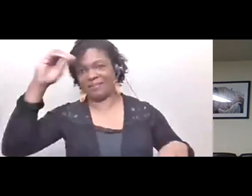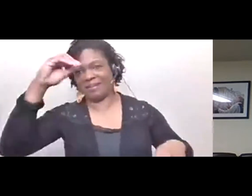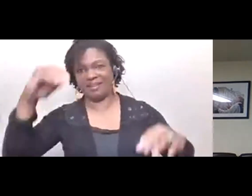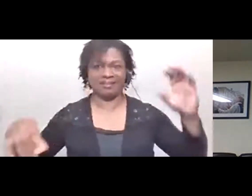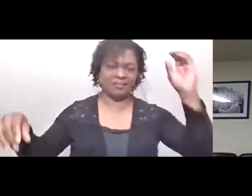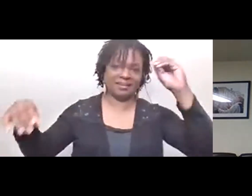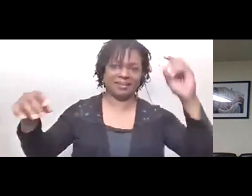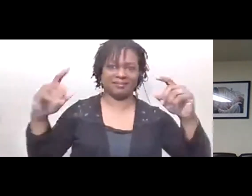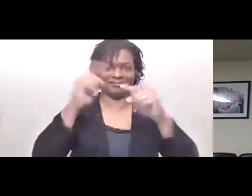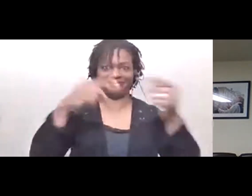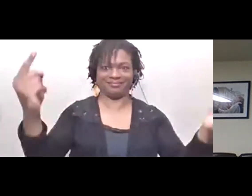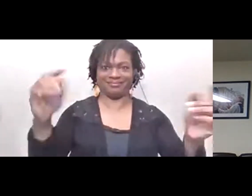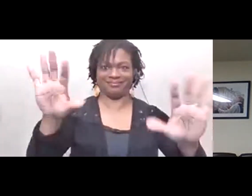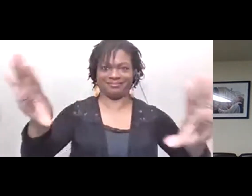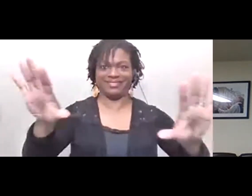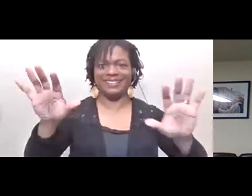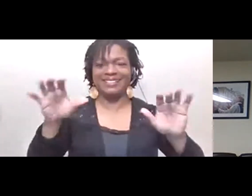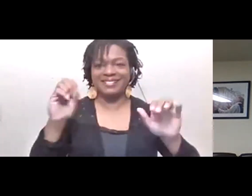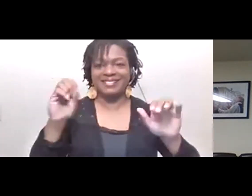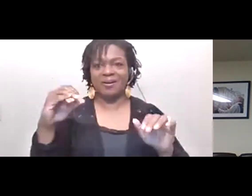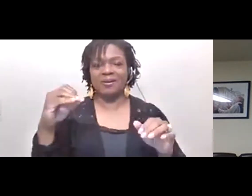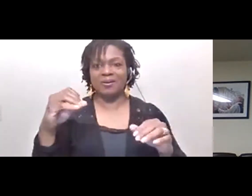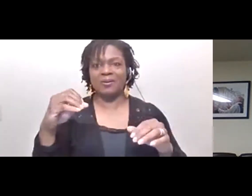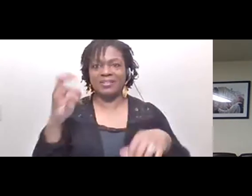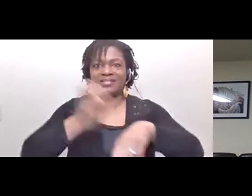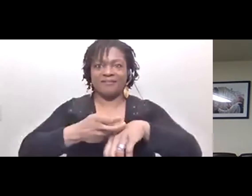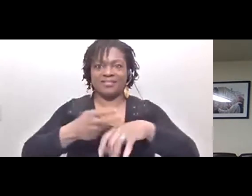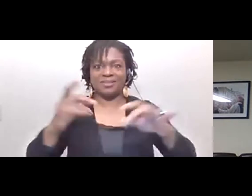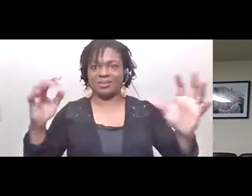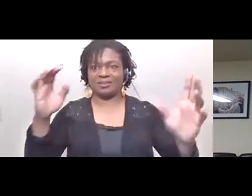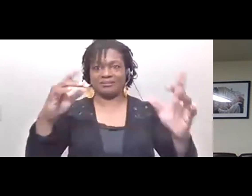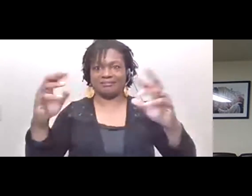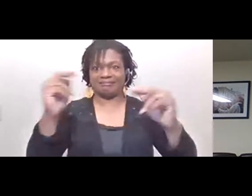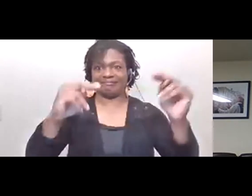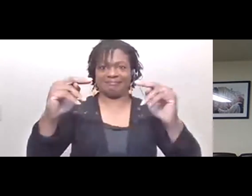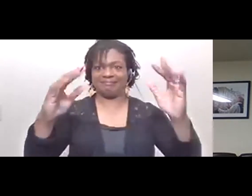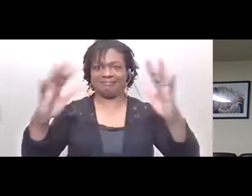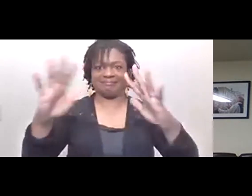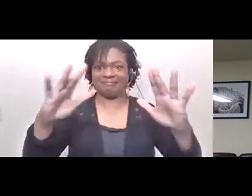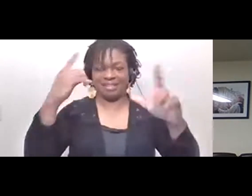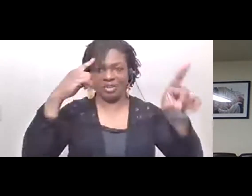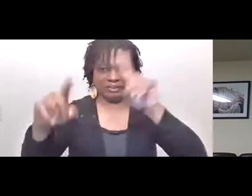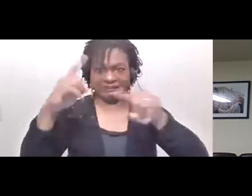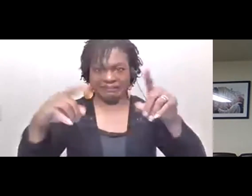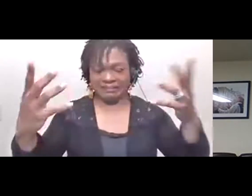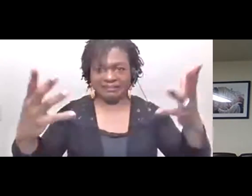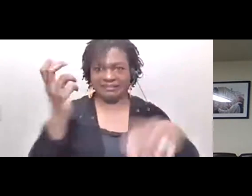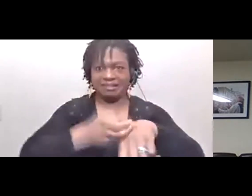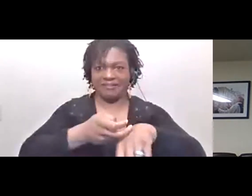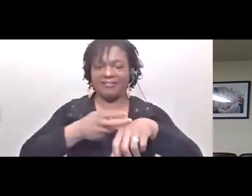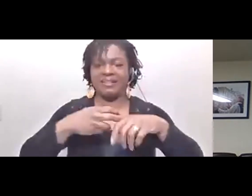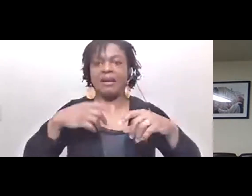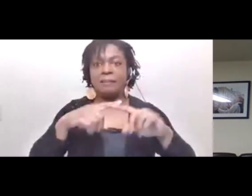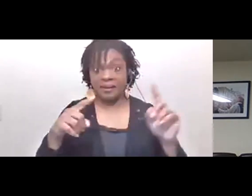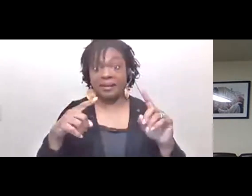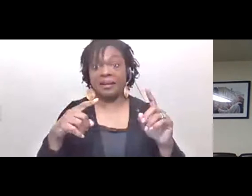on, or there seems to be a difficulty coming to an agreement upon what this should look like, although it seems like everybody agrees